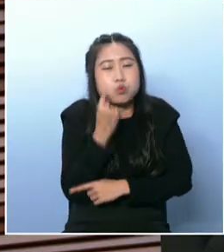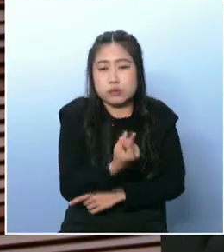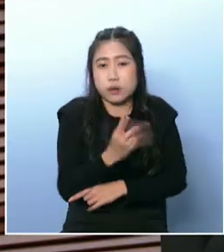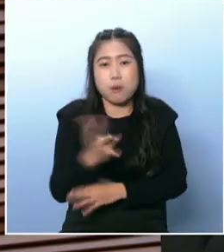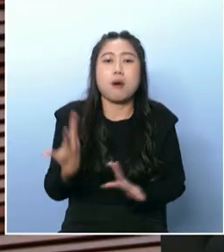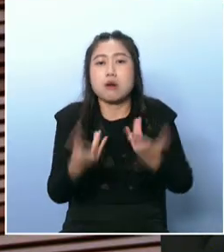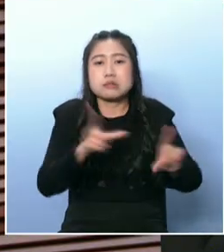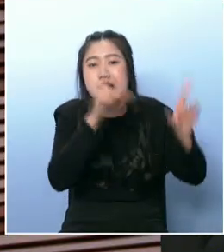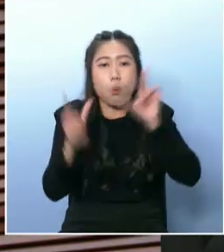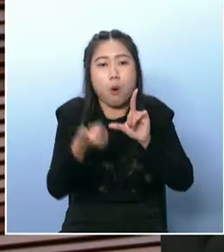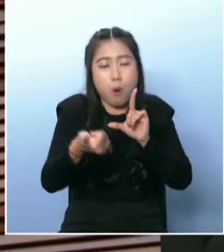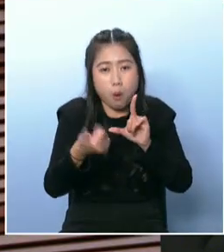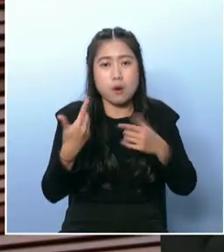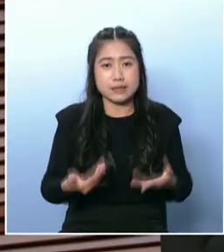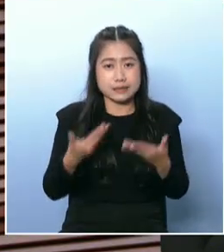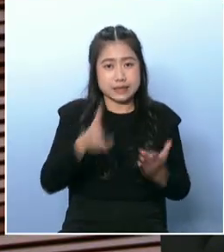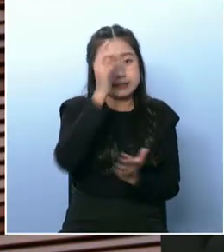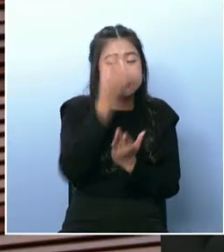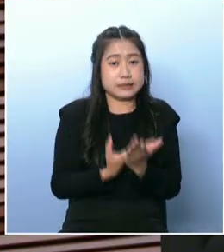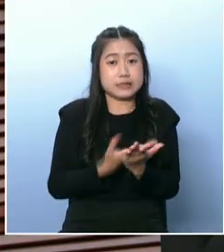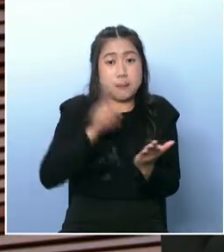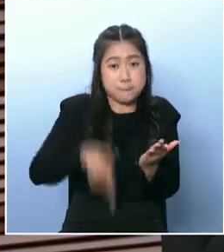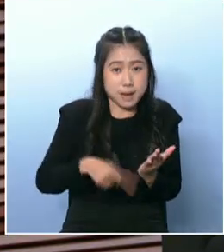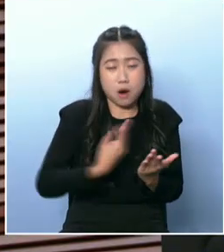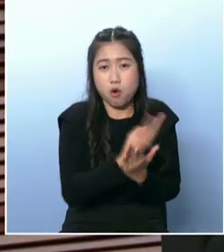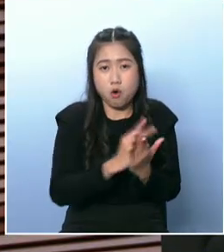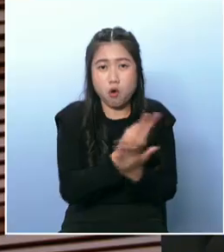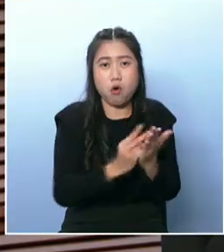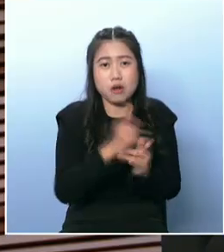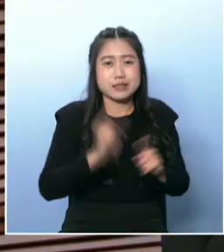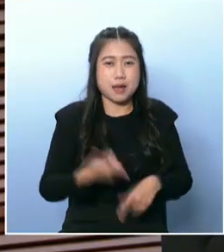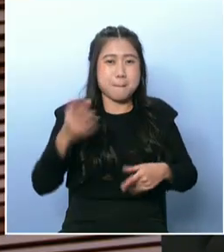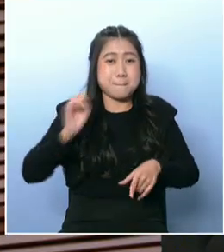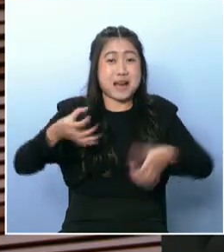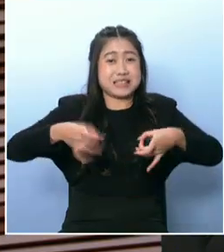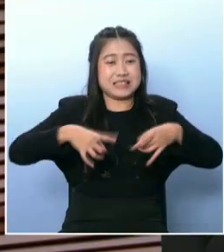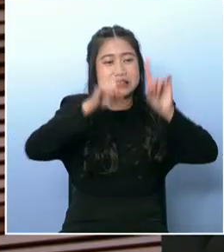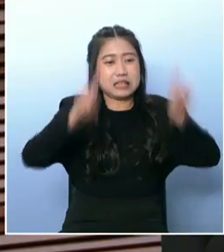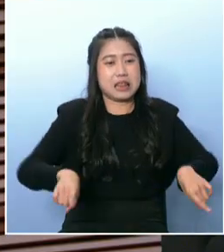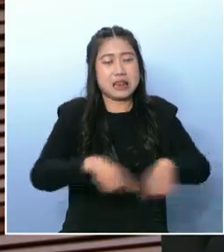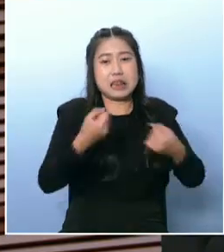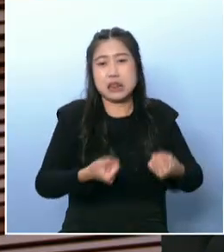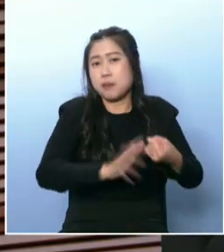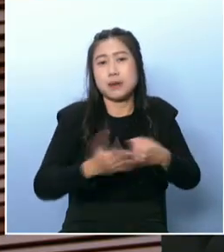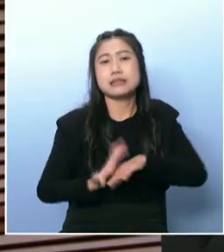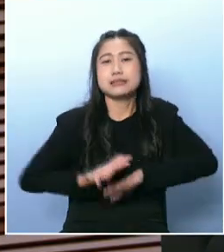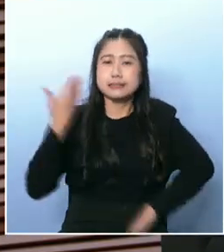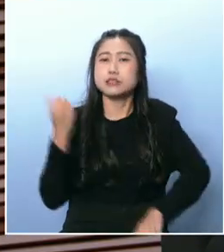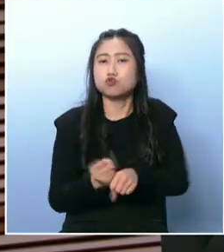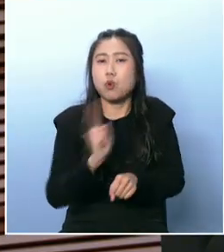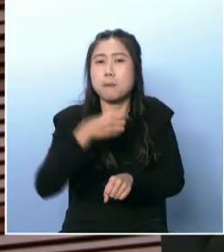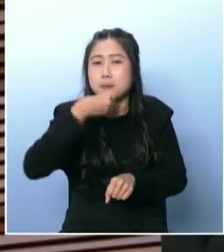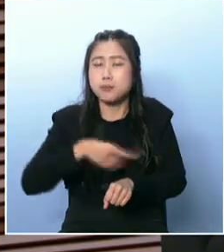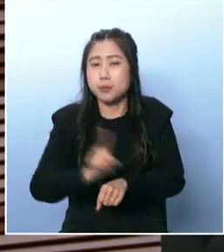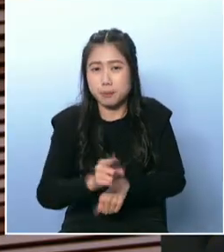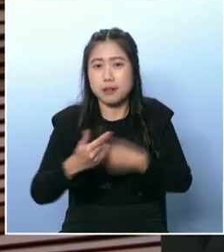more services to the needy, and they have something over and above the basic needs. But we are not starting from scratch.